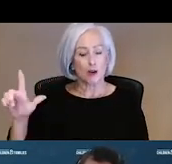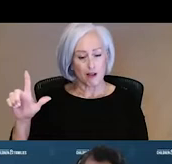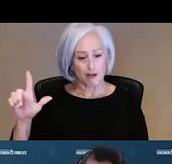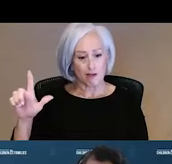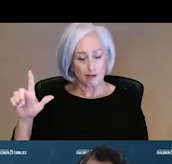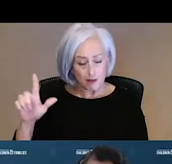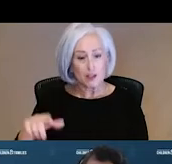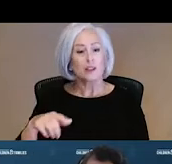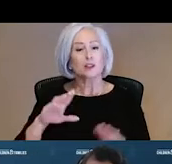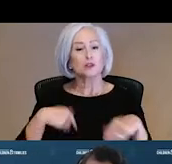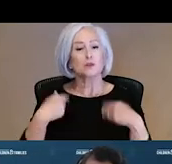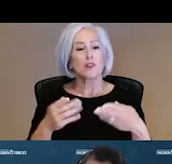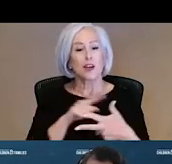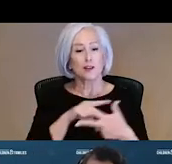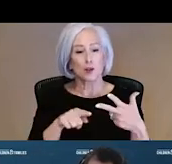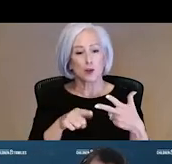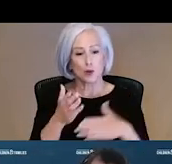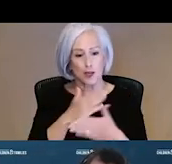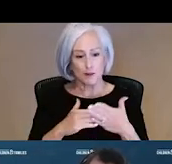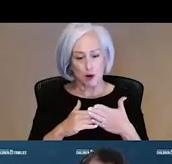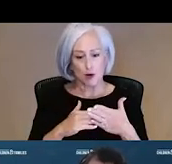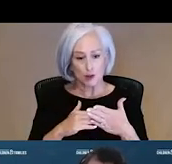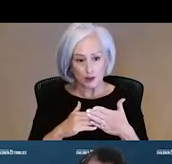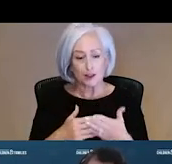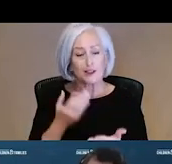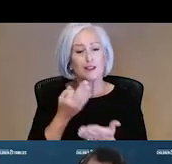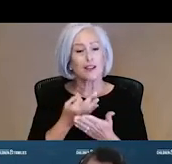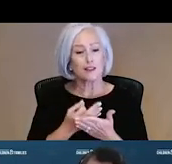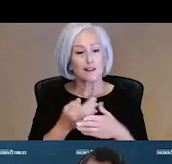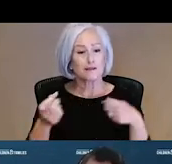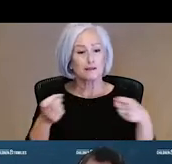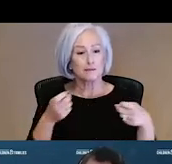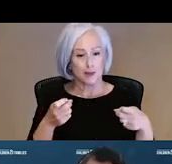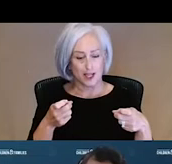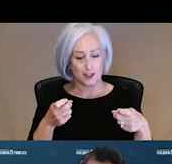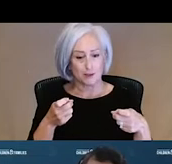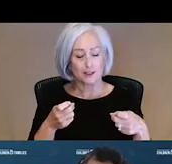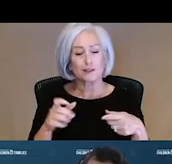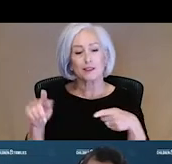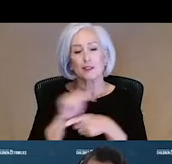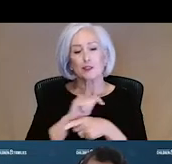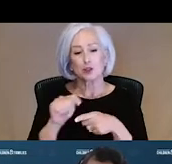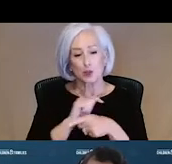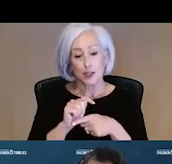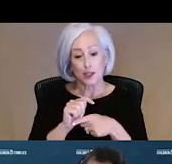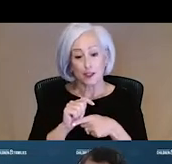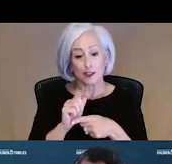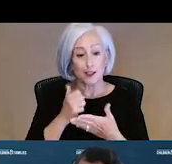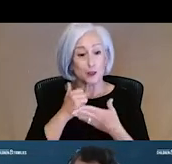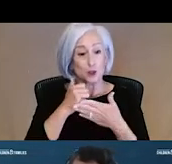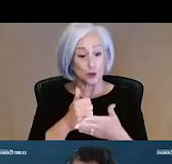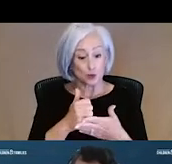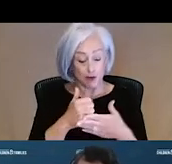management training series to help all FVPSA grantees and sub-grantees learn more about the regulations and